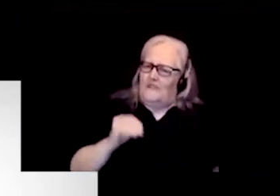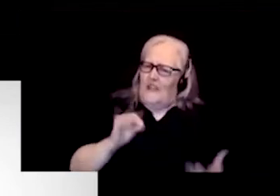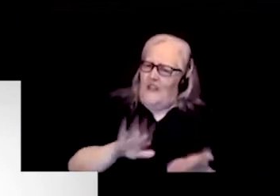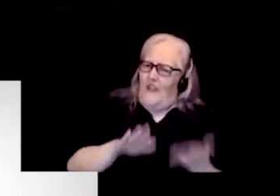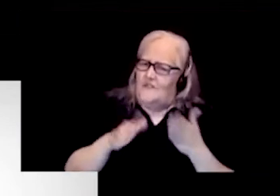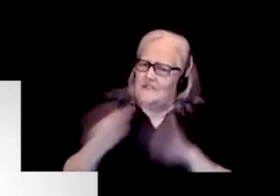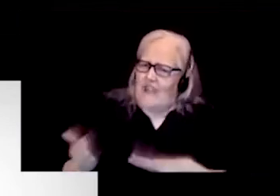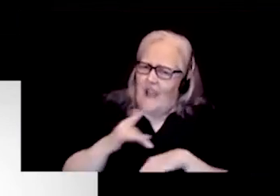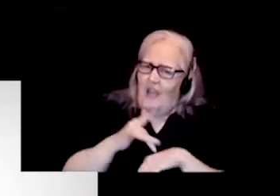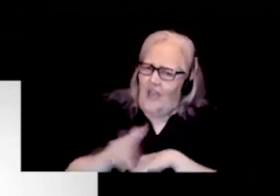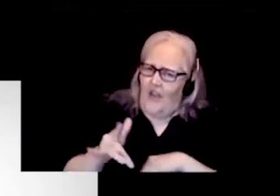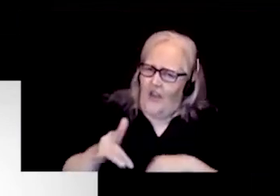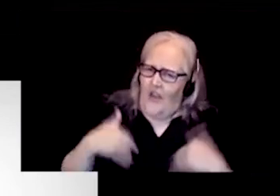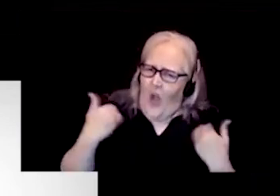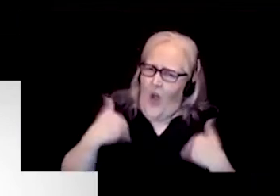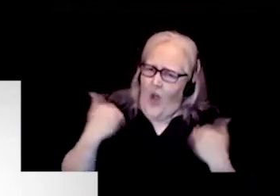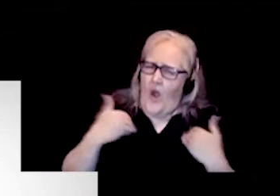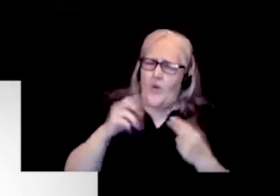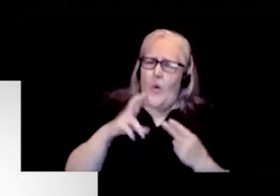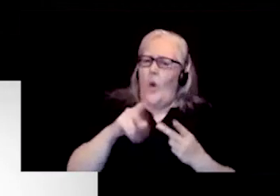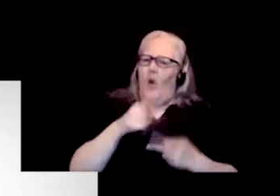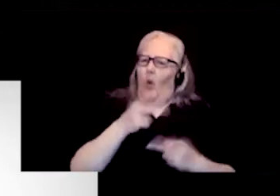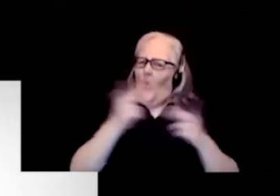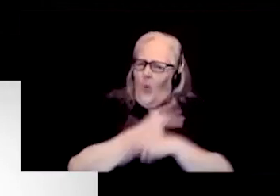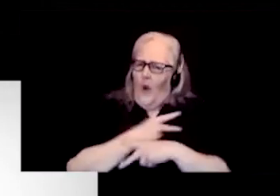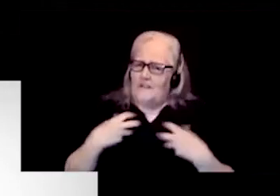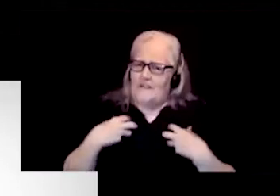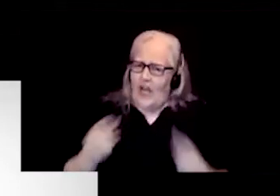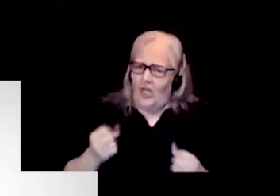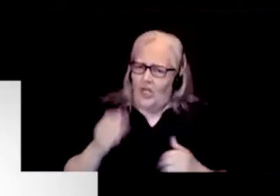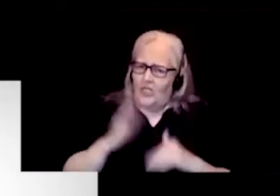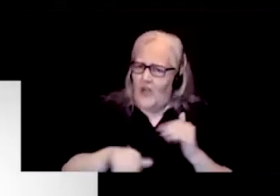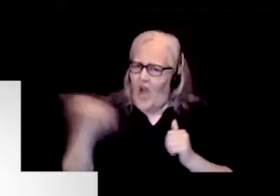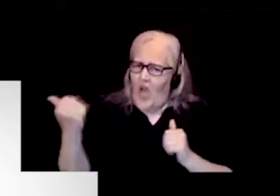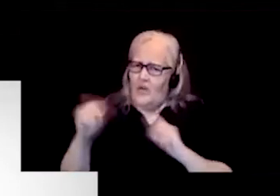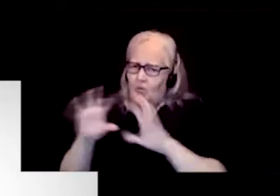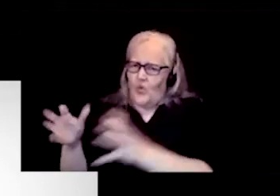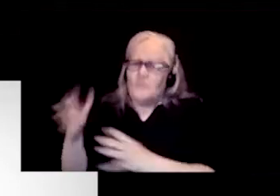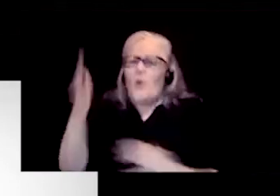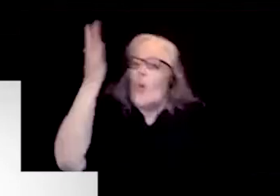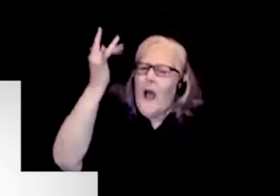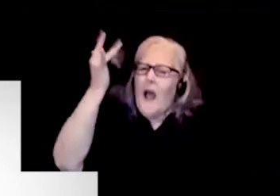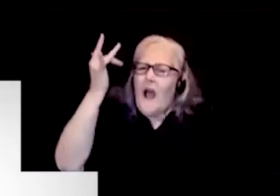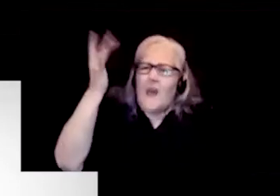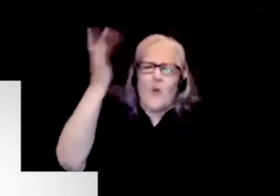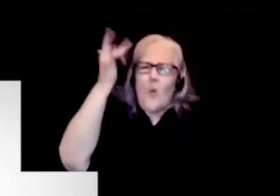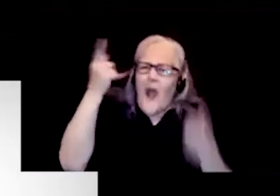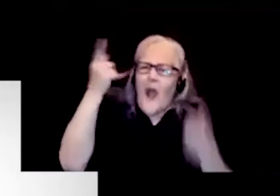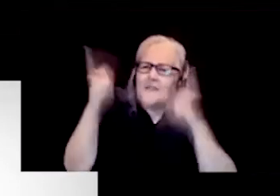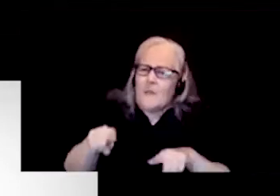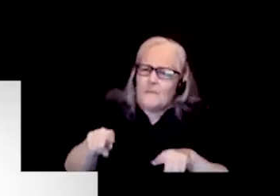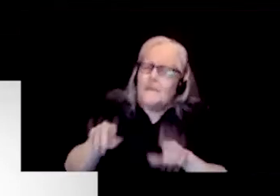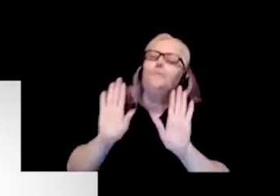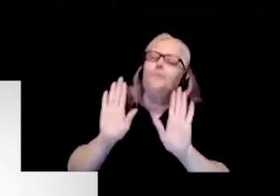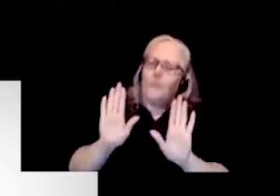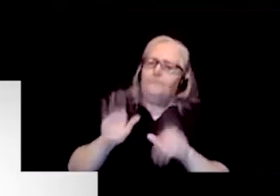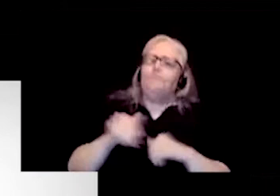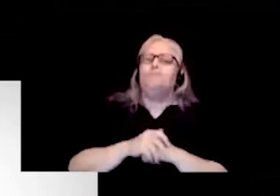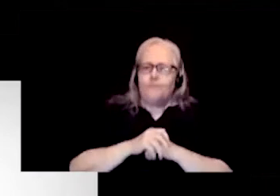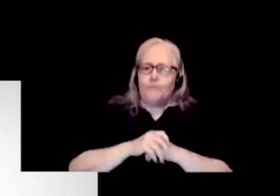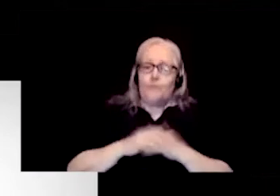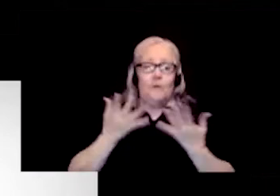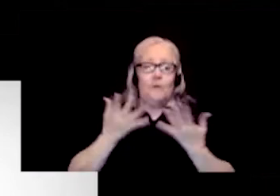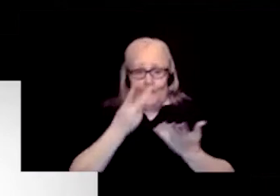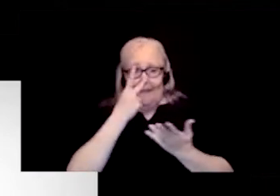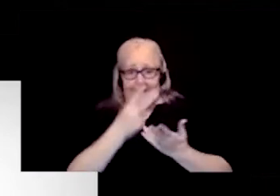health outcomes than others. Why? Why is this happening? Well, today, as you can see on your